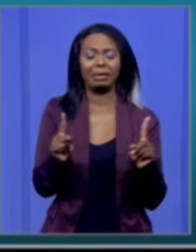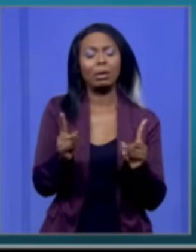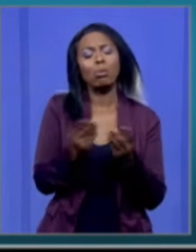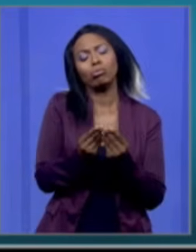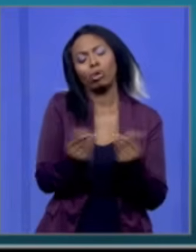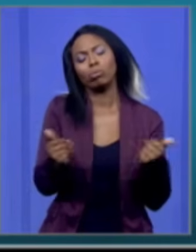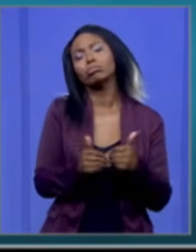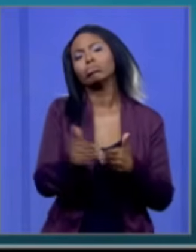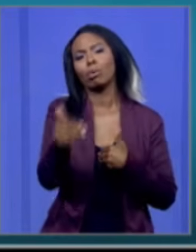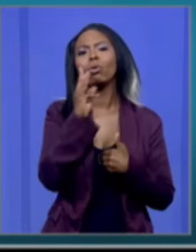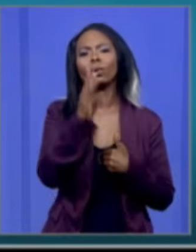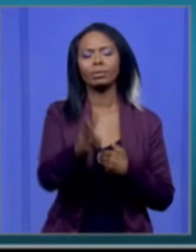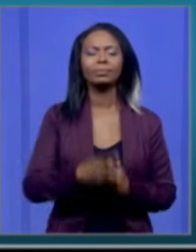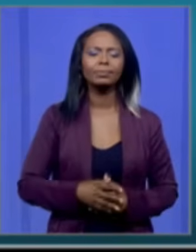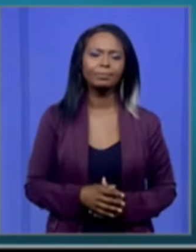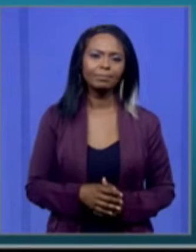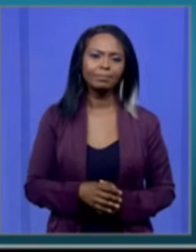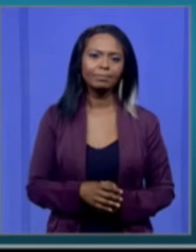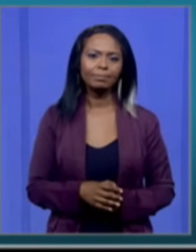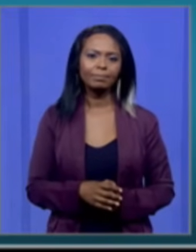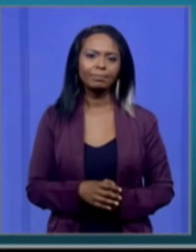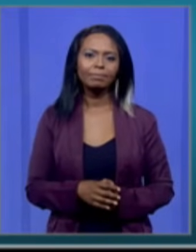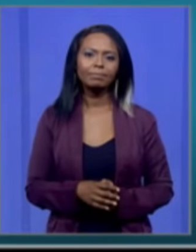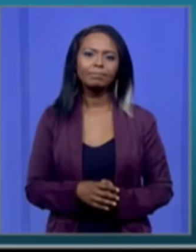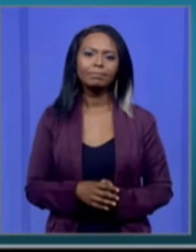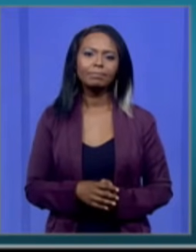rarolla go se go e kae.